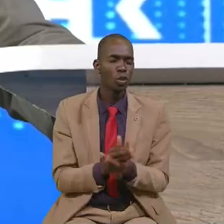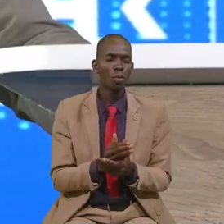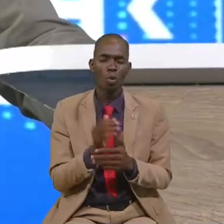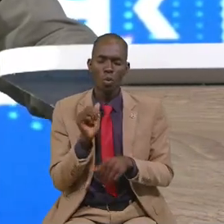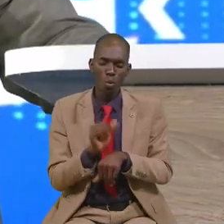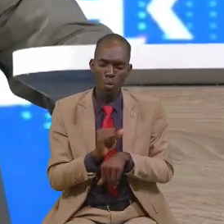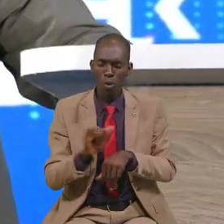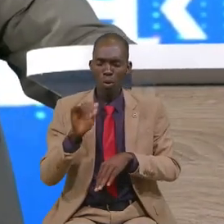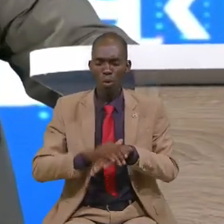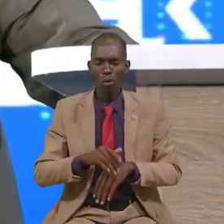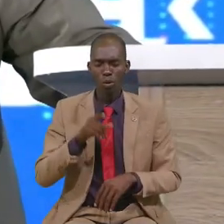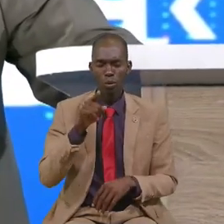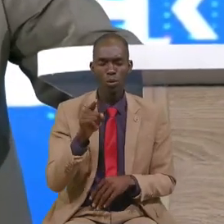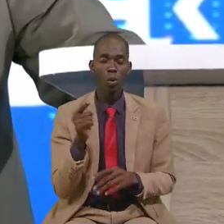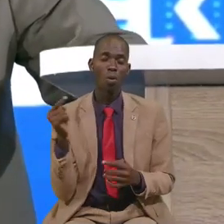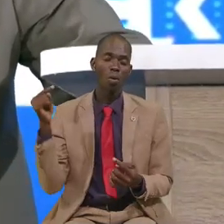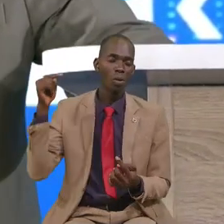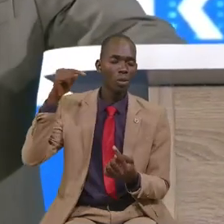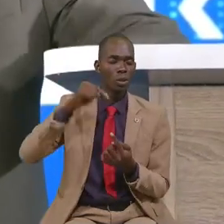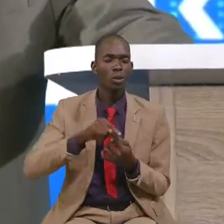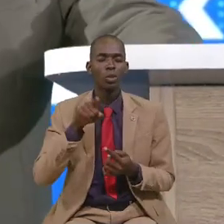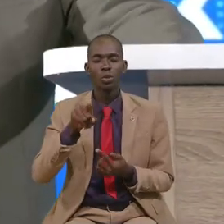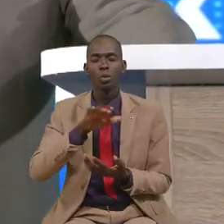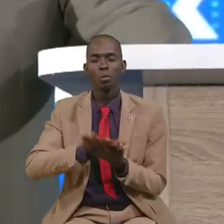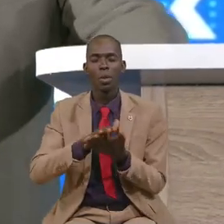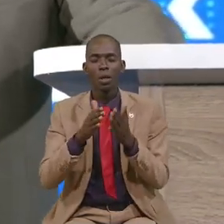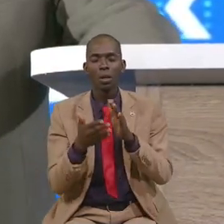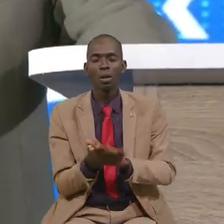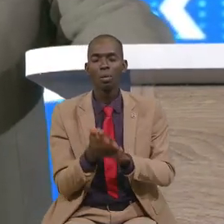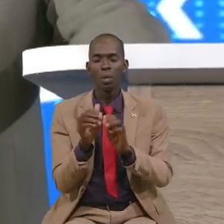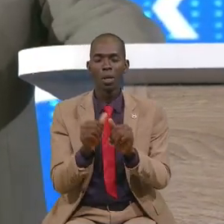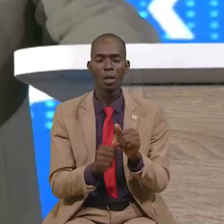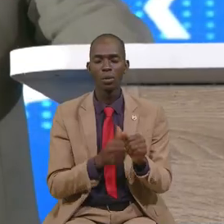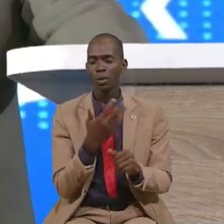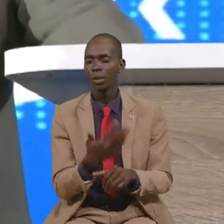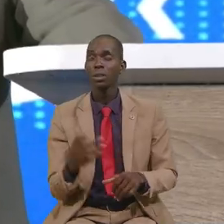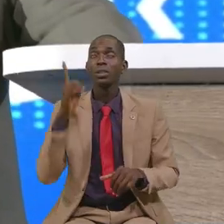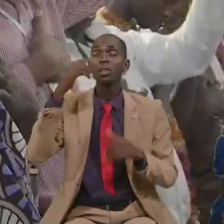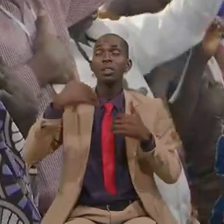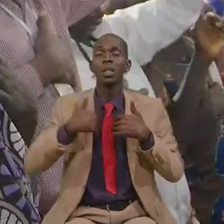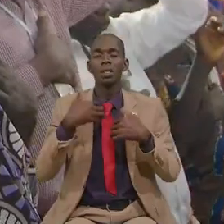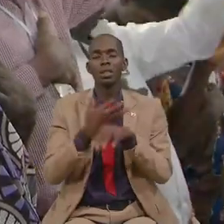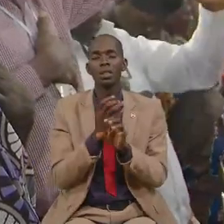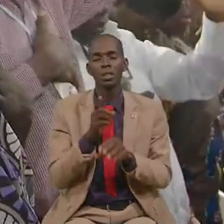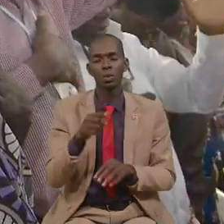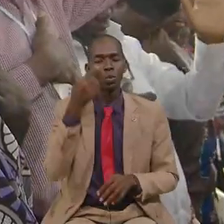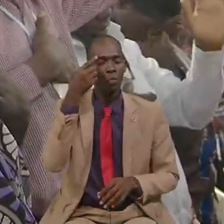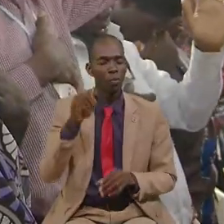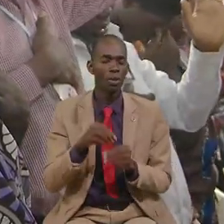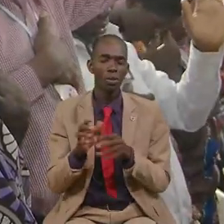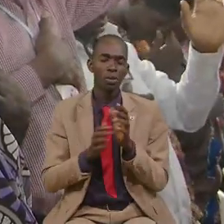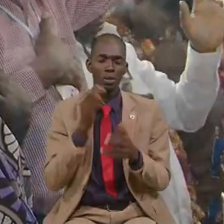you until you become everything he has created you for.